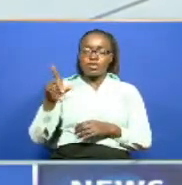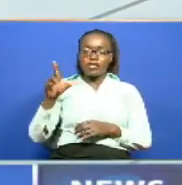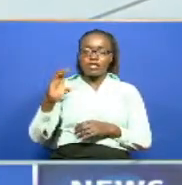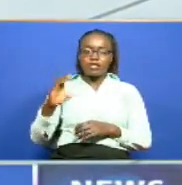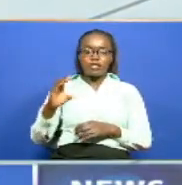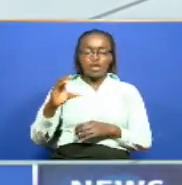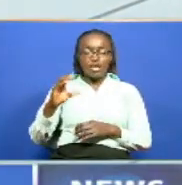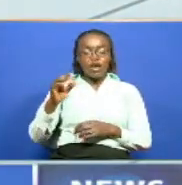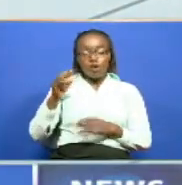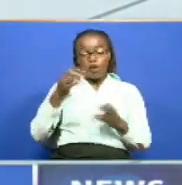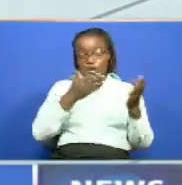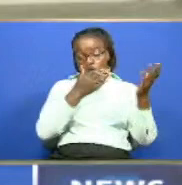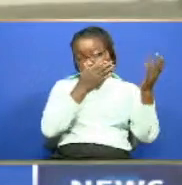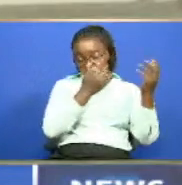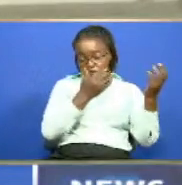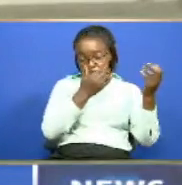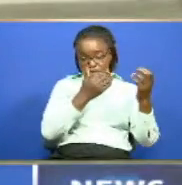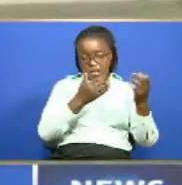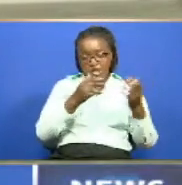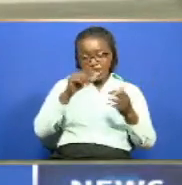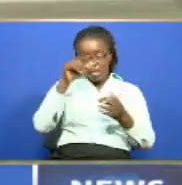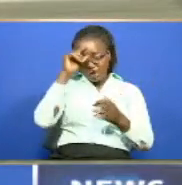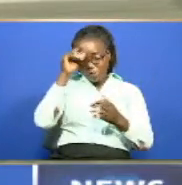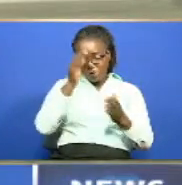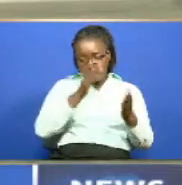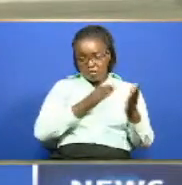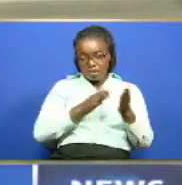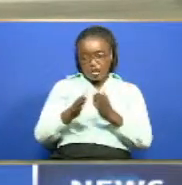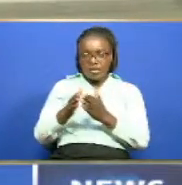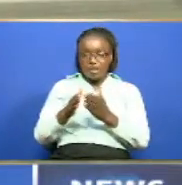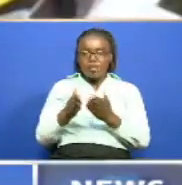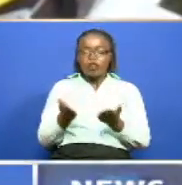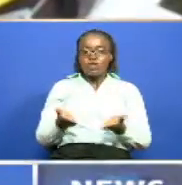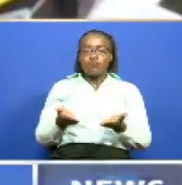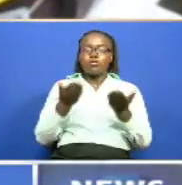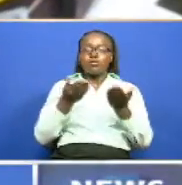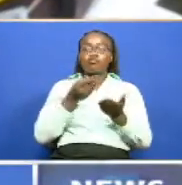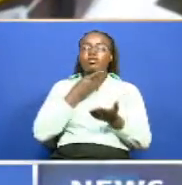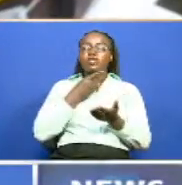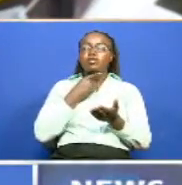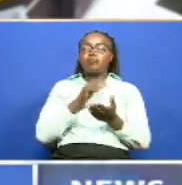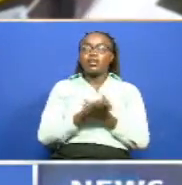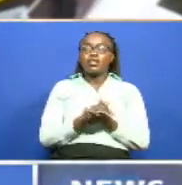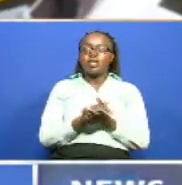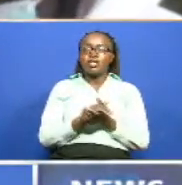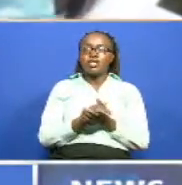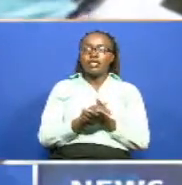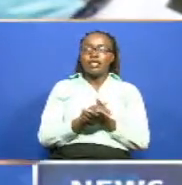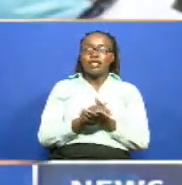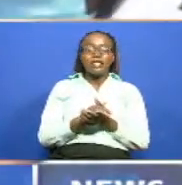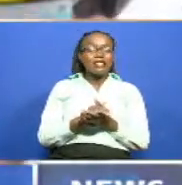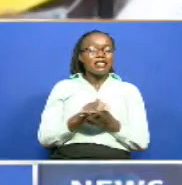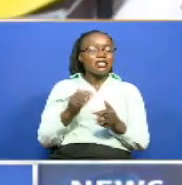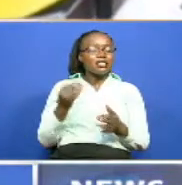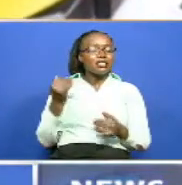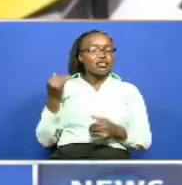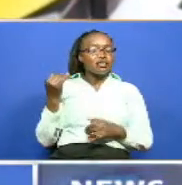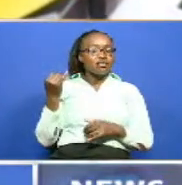stimulus packages to struggling businesses will further drive up the demand. A little bit over the capacities